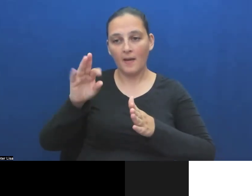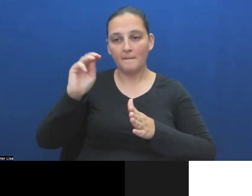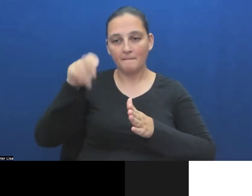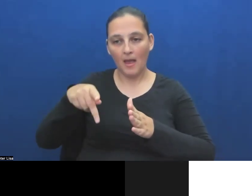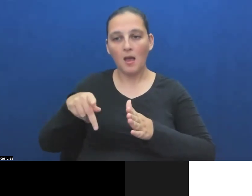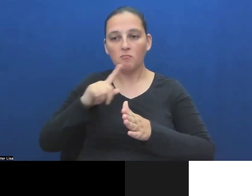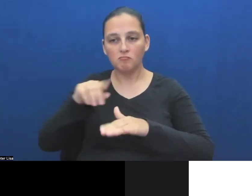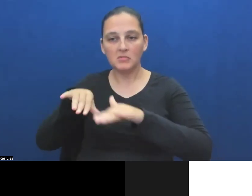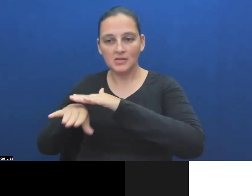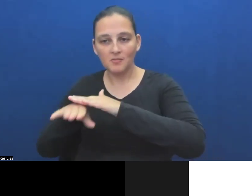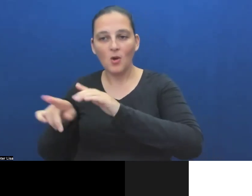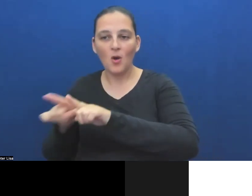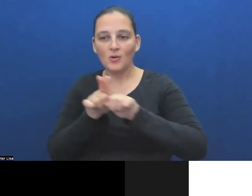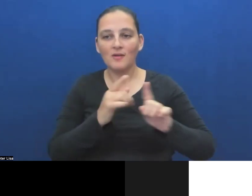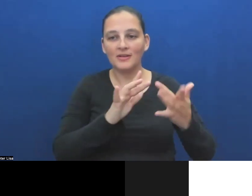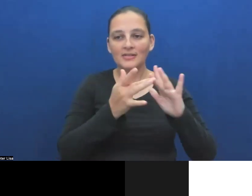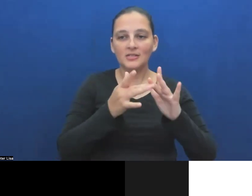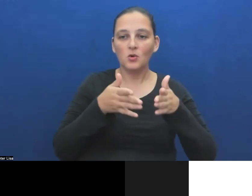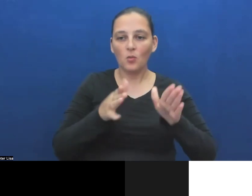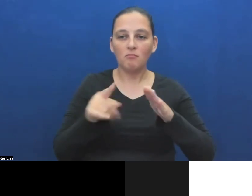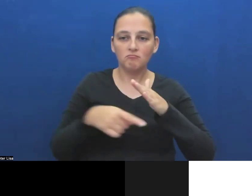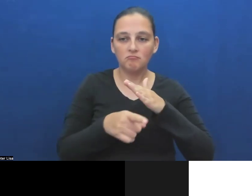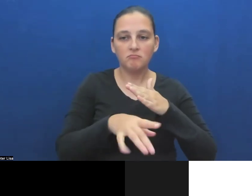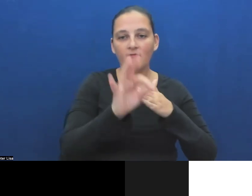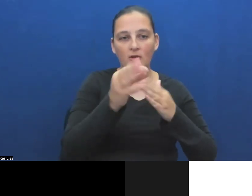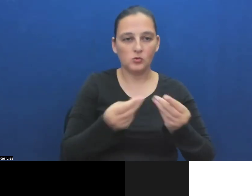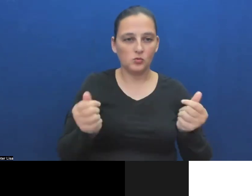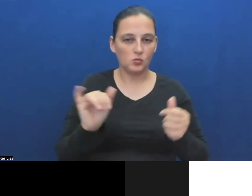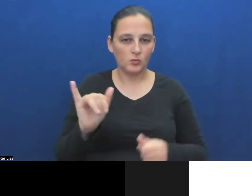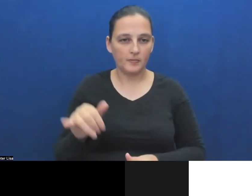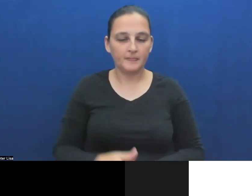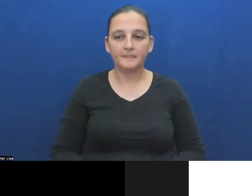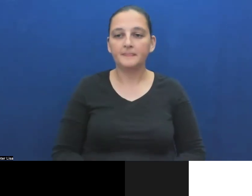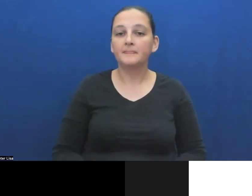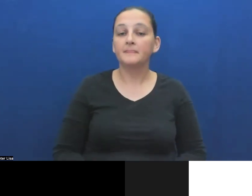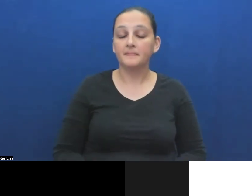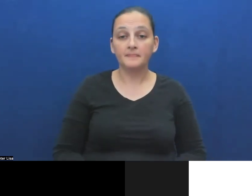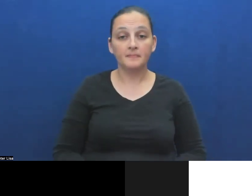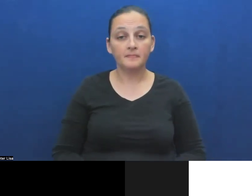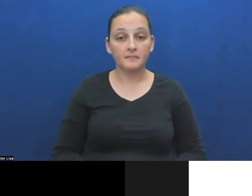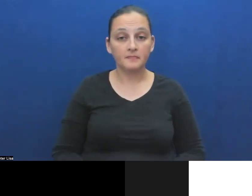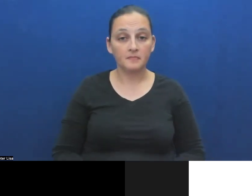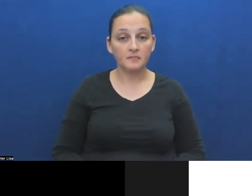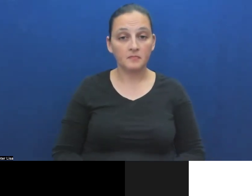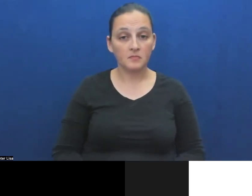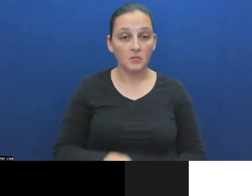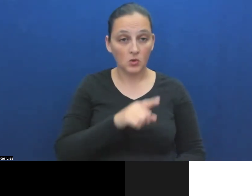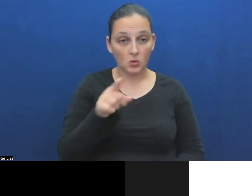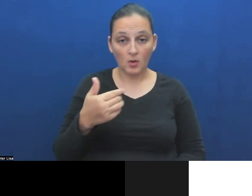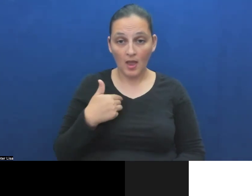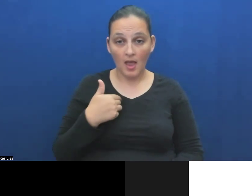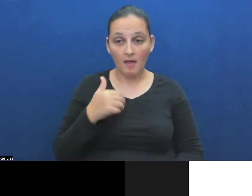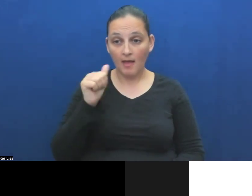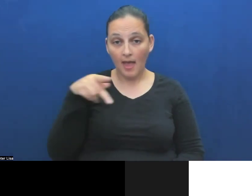accessible, but we also have a digital wayfinding solutions as well. So if you have, and it is a mobile app or